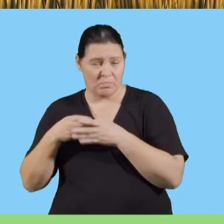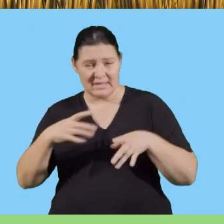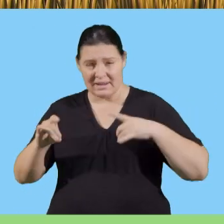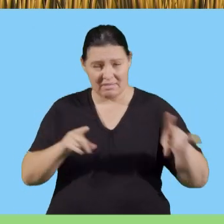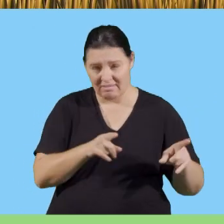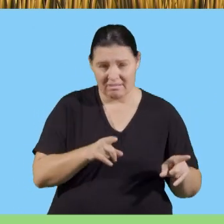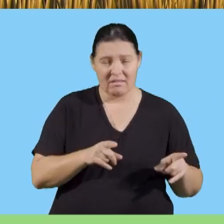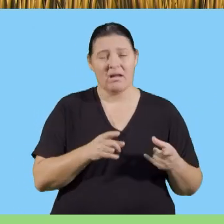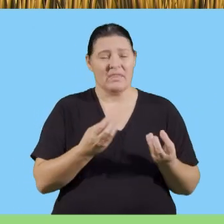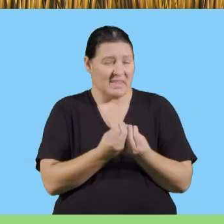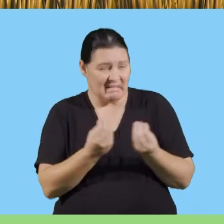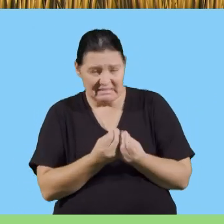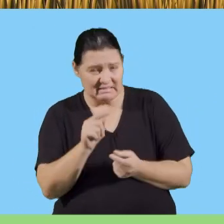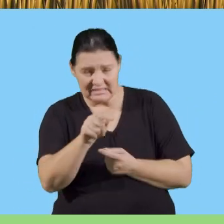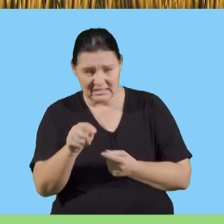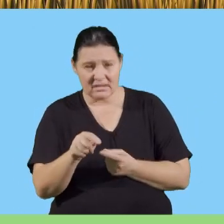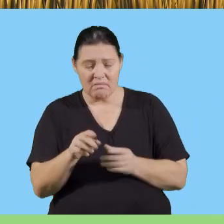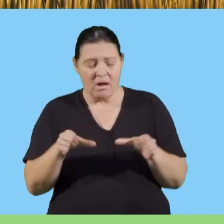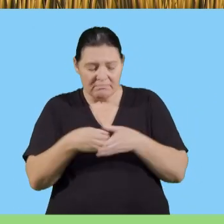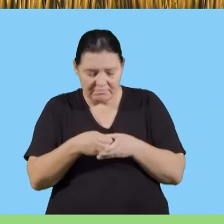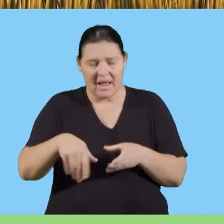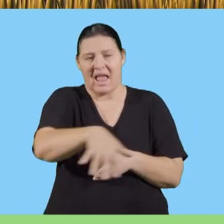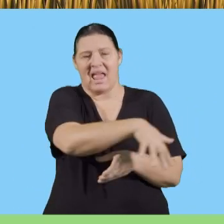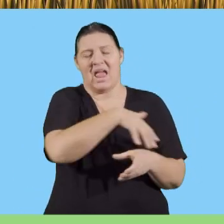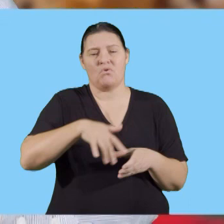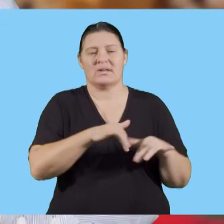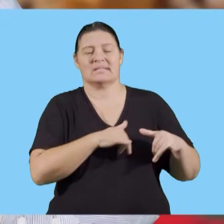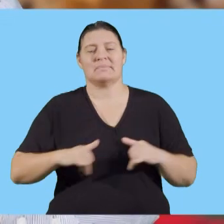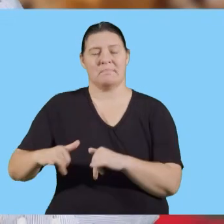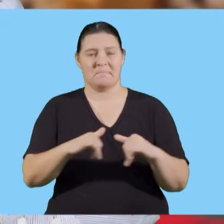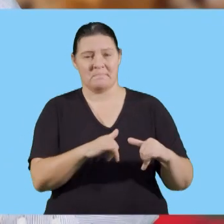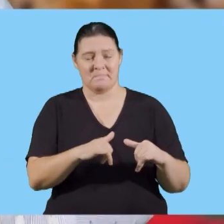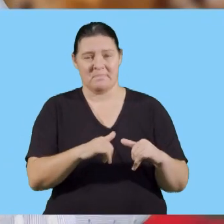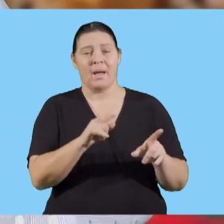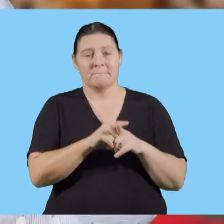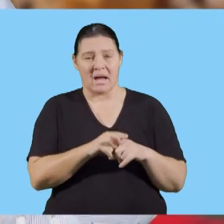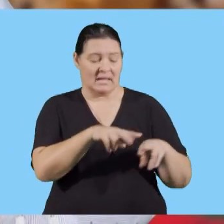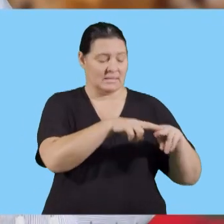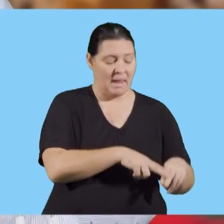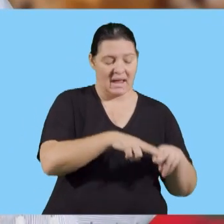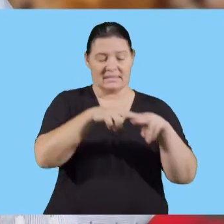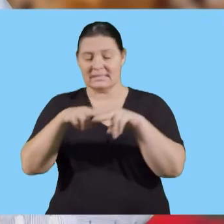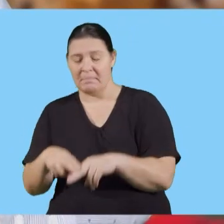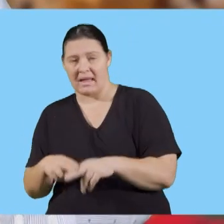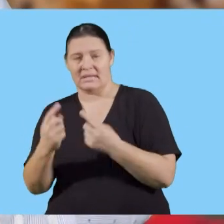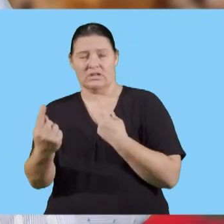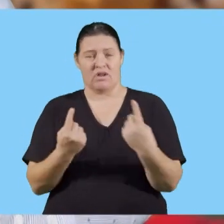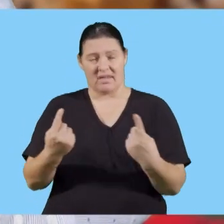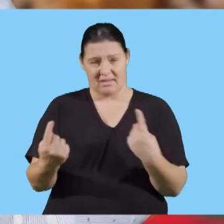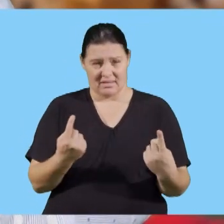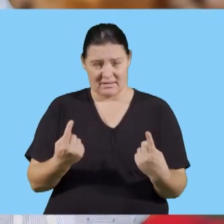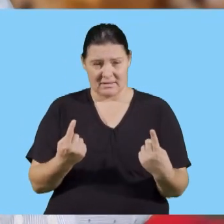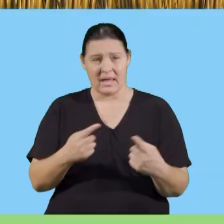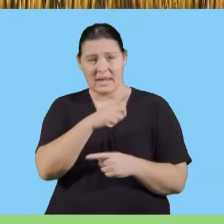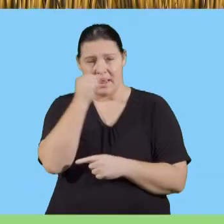are interdependent. Now, what do we mean by interdependent? We mean that they feed on one another for energy. So, for instance,